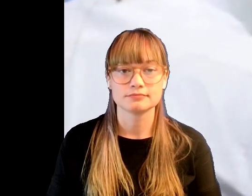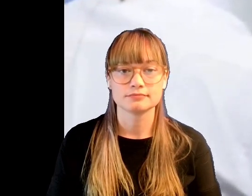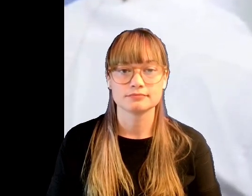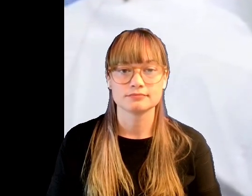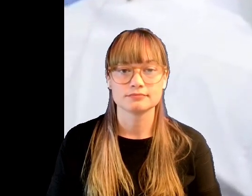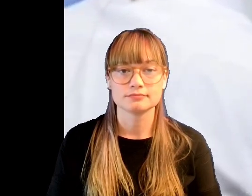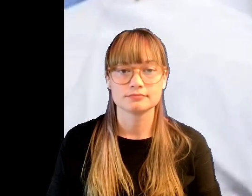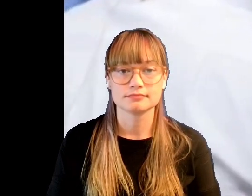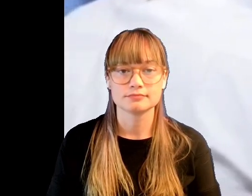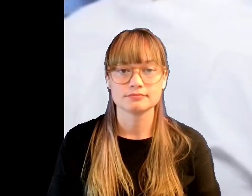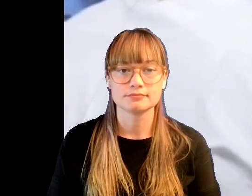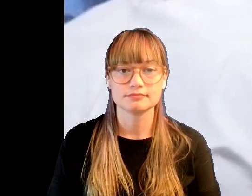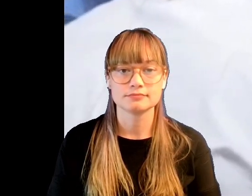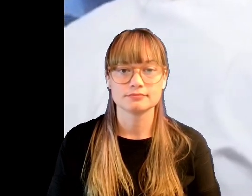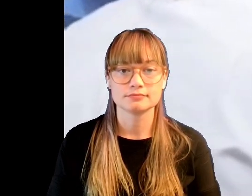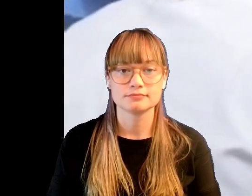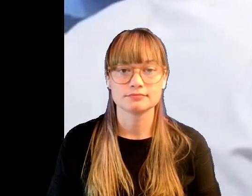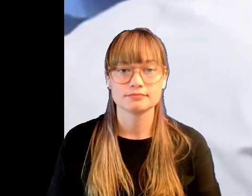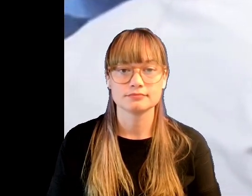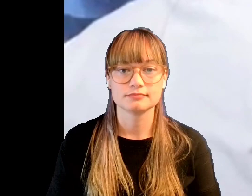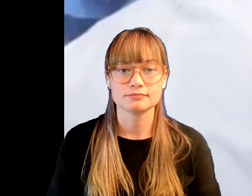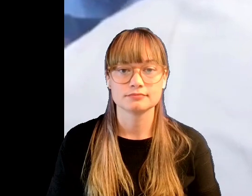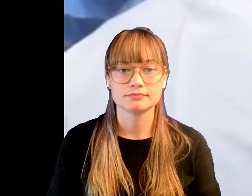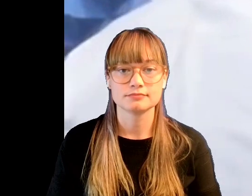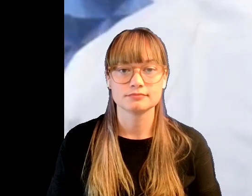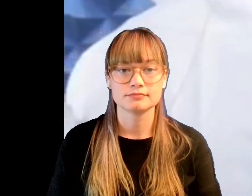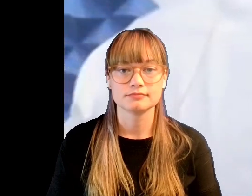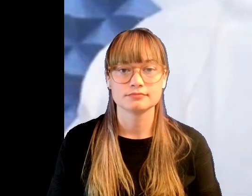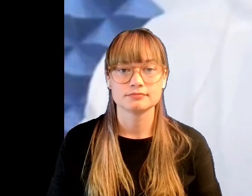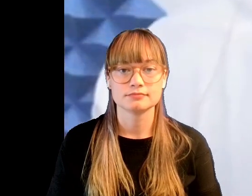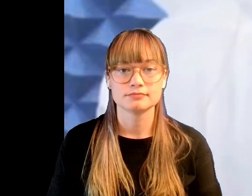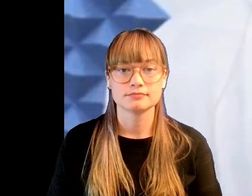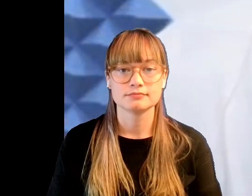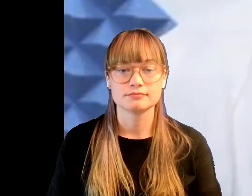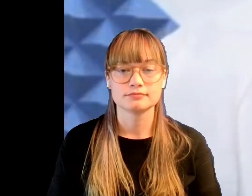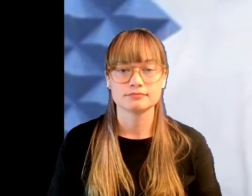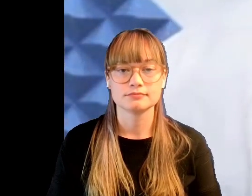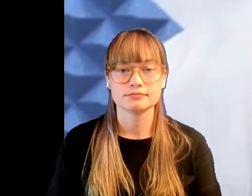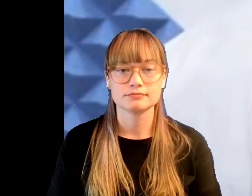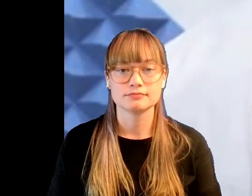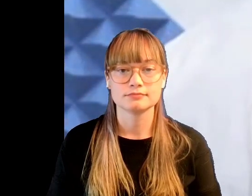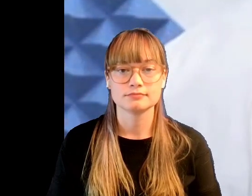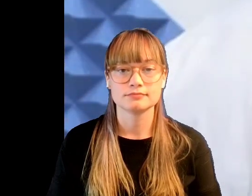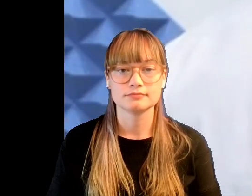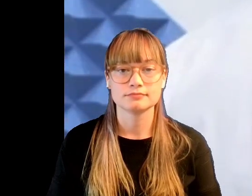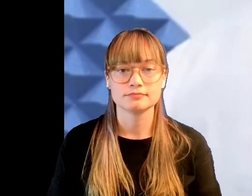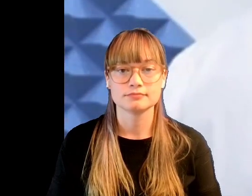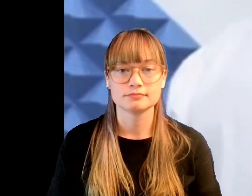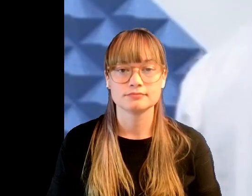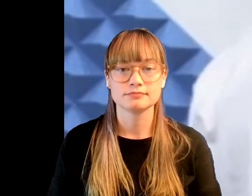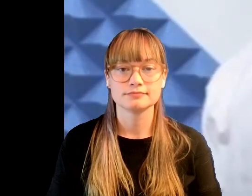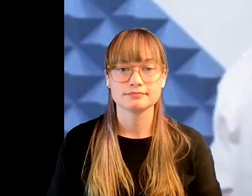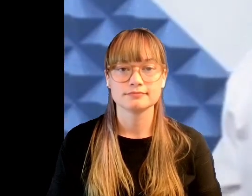-2, -1, 1, 2, 3, 4.